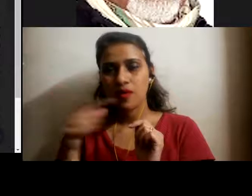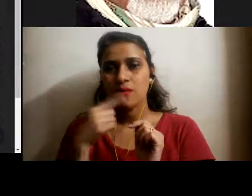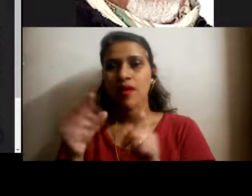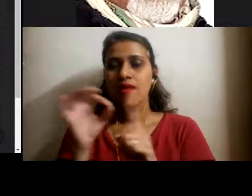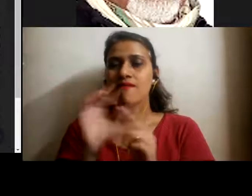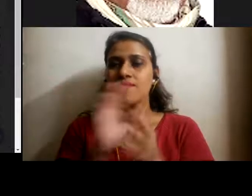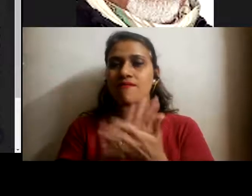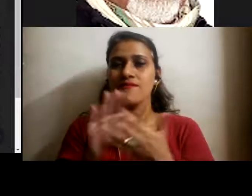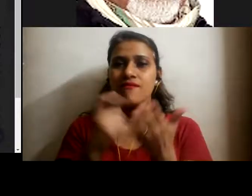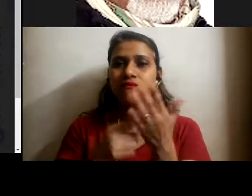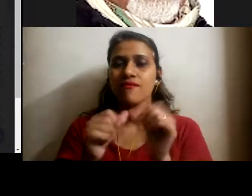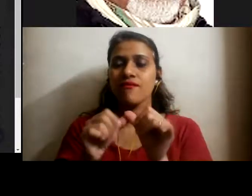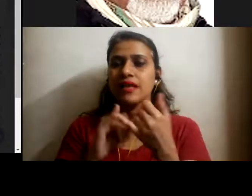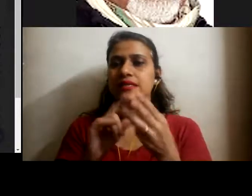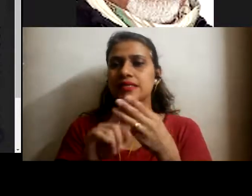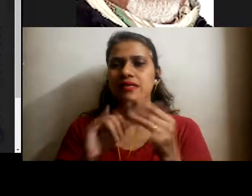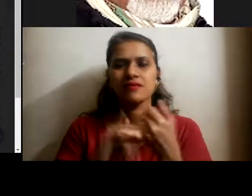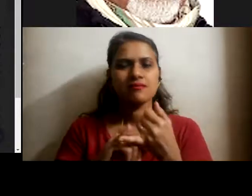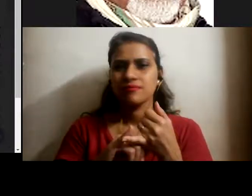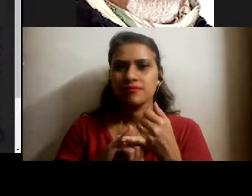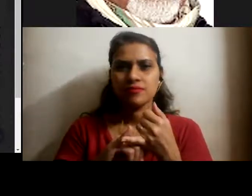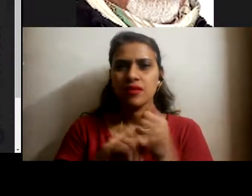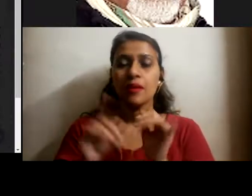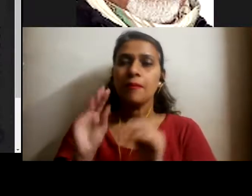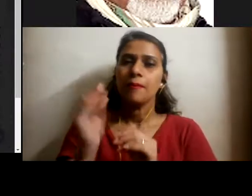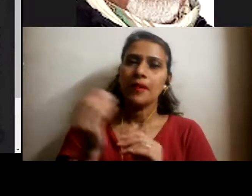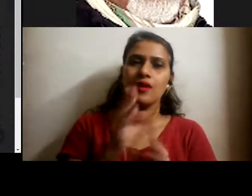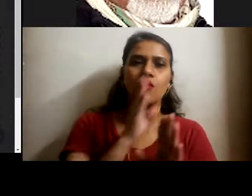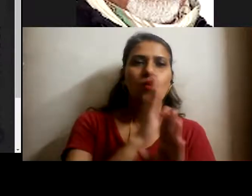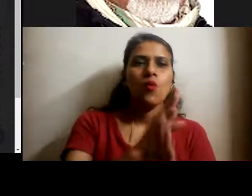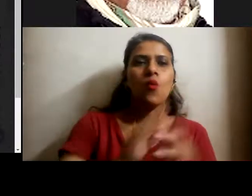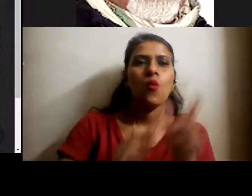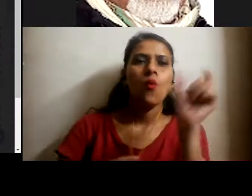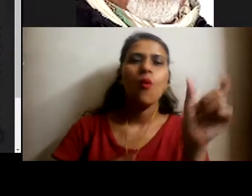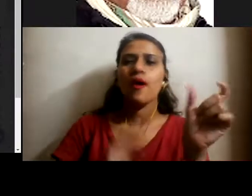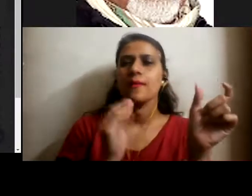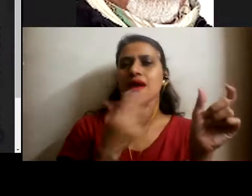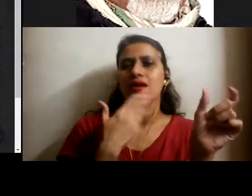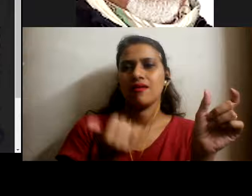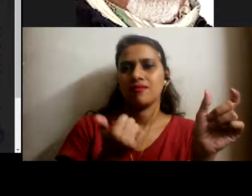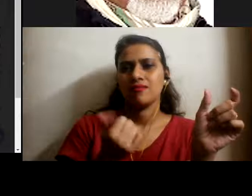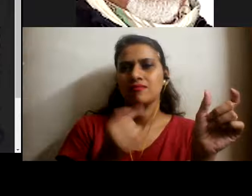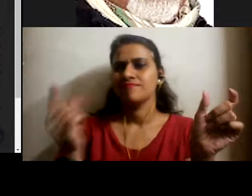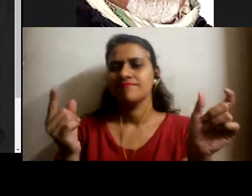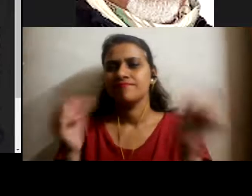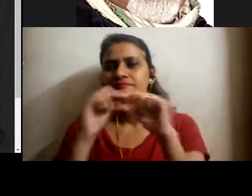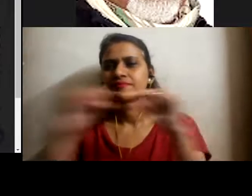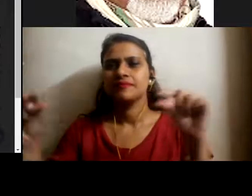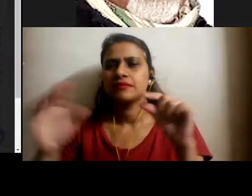on a next level. So instead of using words and phrases, you can directly go to word search and put it over here. It makes it